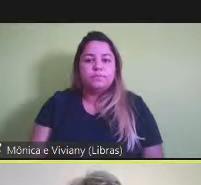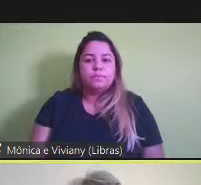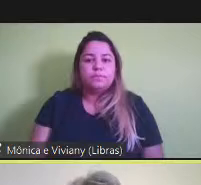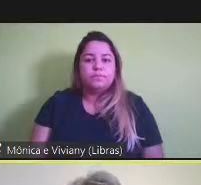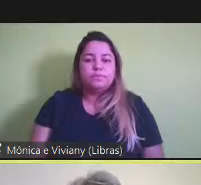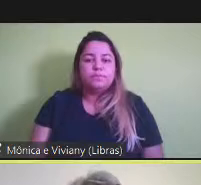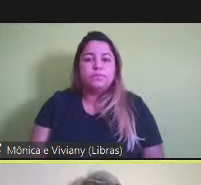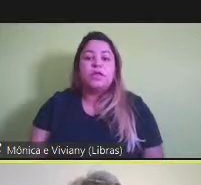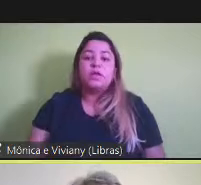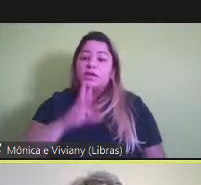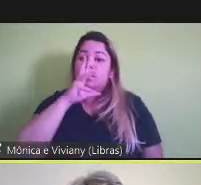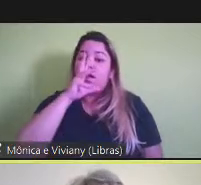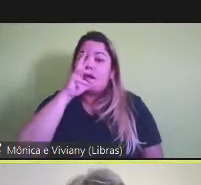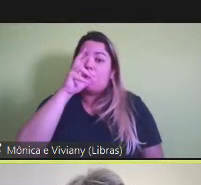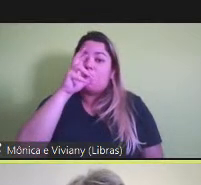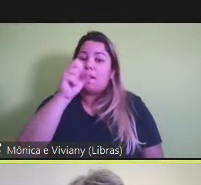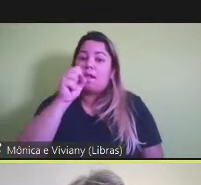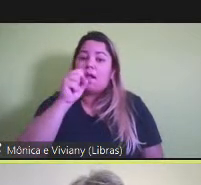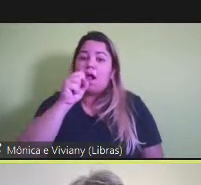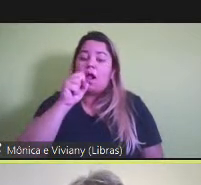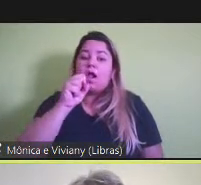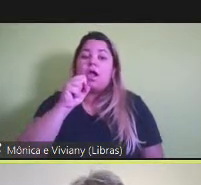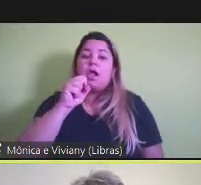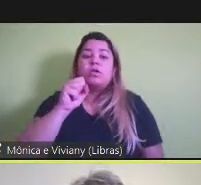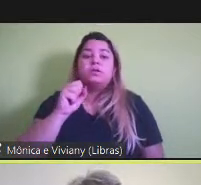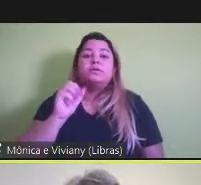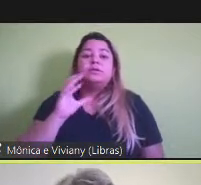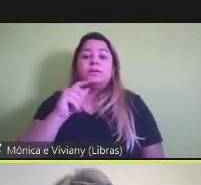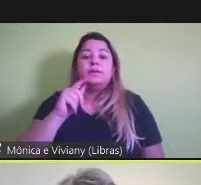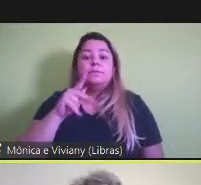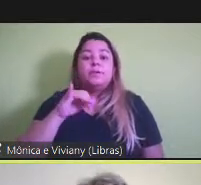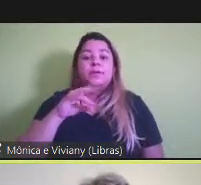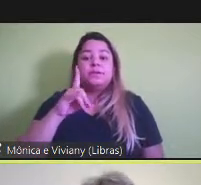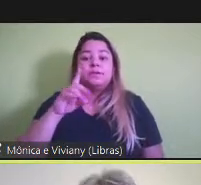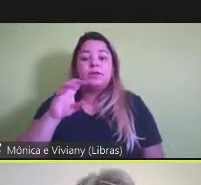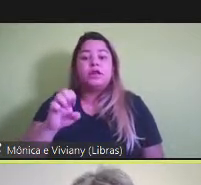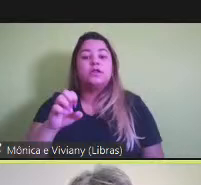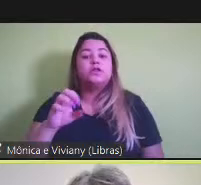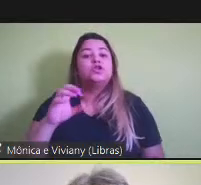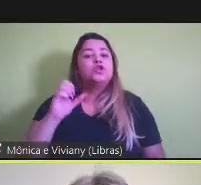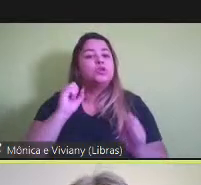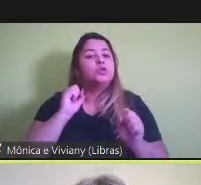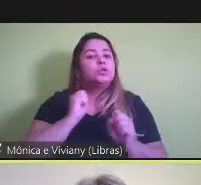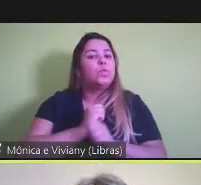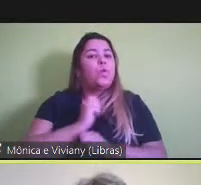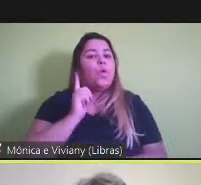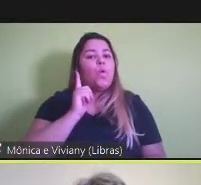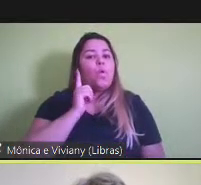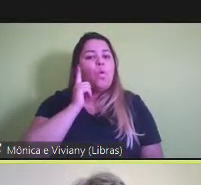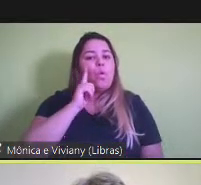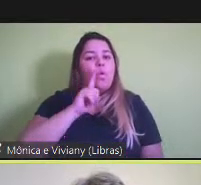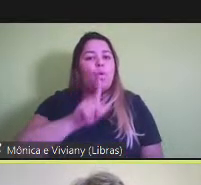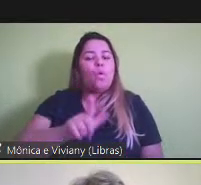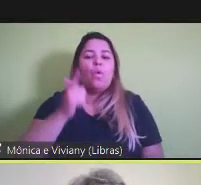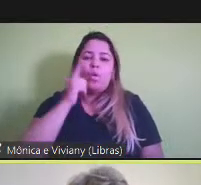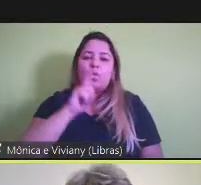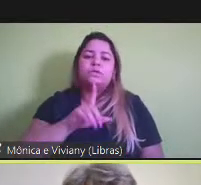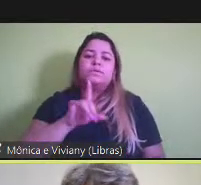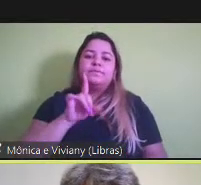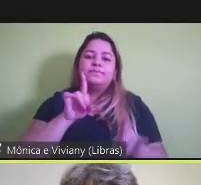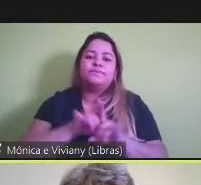SUS. So this strength and the capacity that we have to